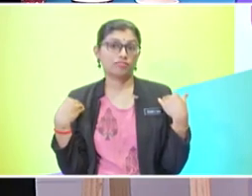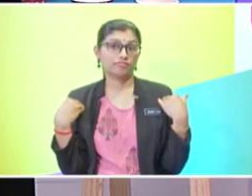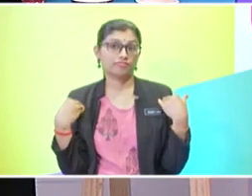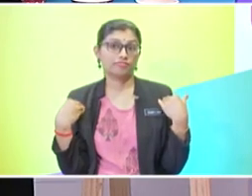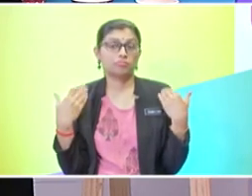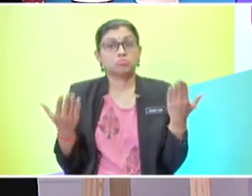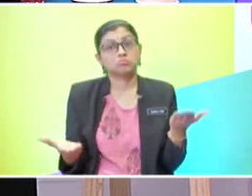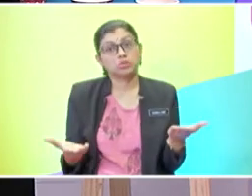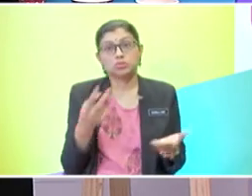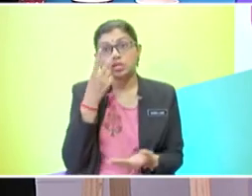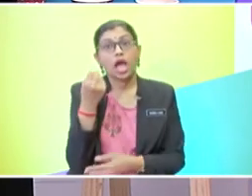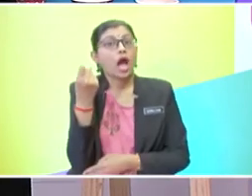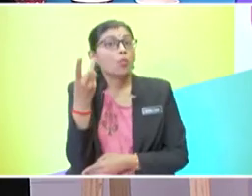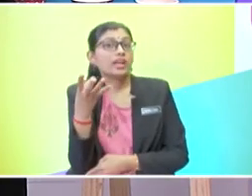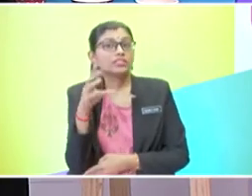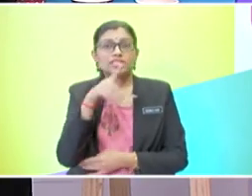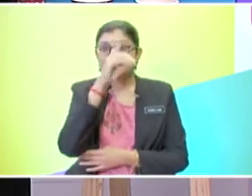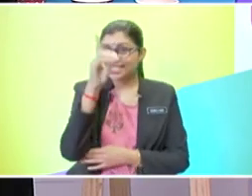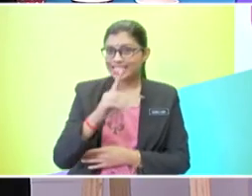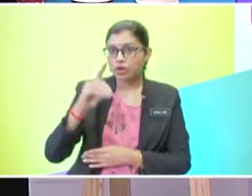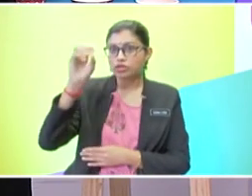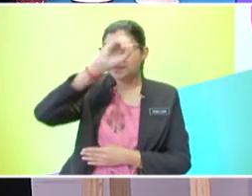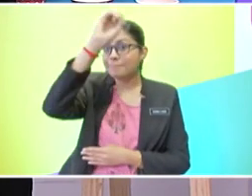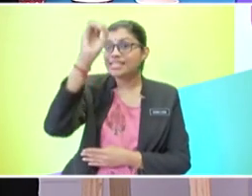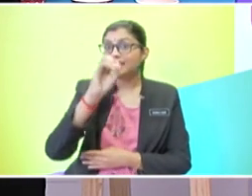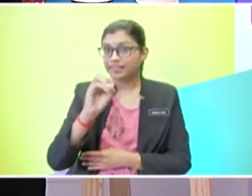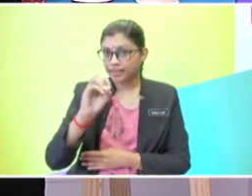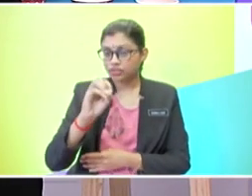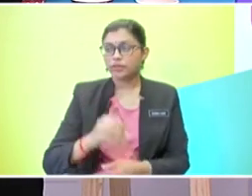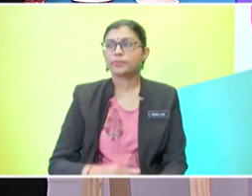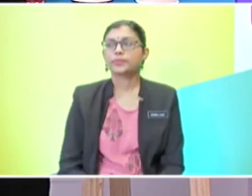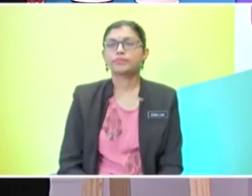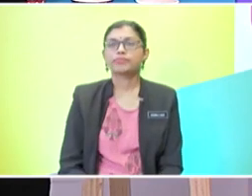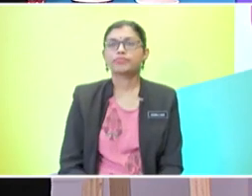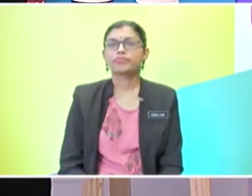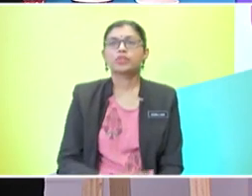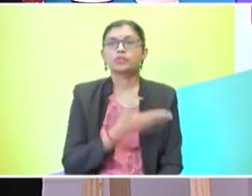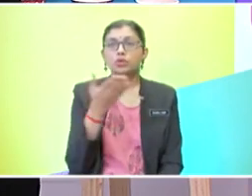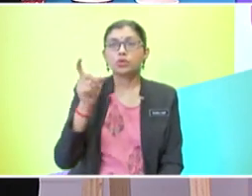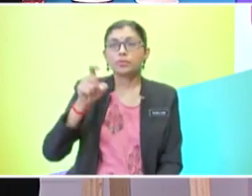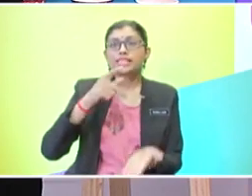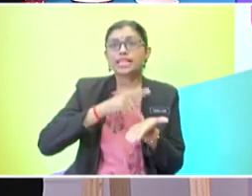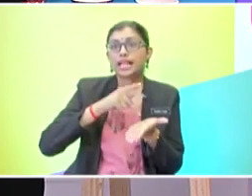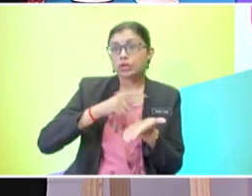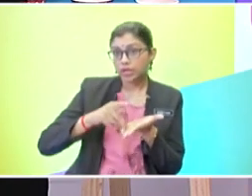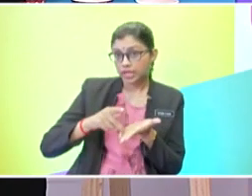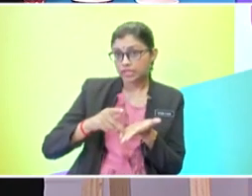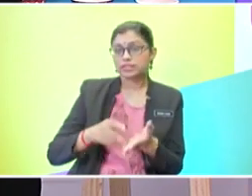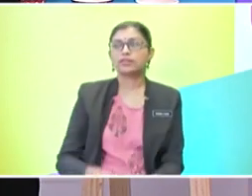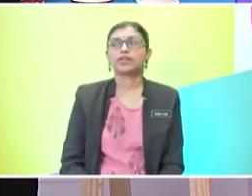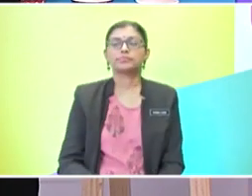discount. Normally it is in the percentage, so that is the discount, okay? Students out there, you have to calculate the discount, okay? And then